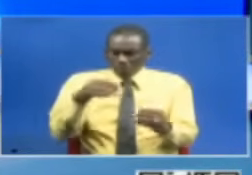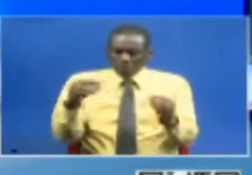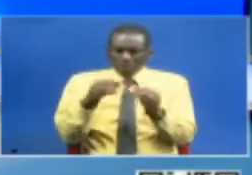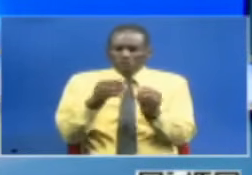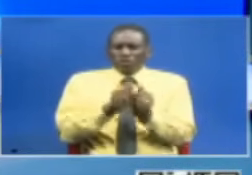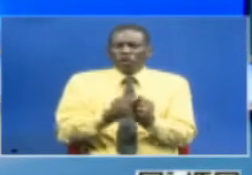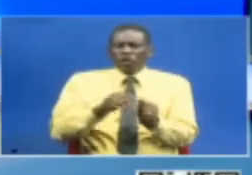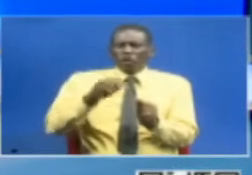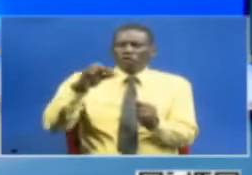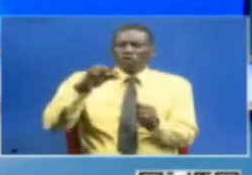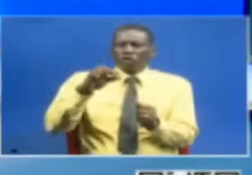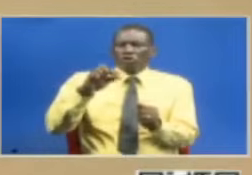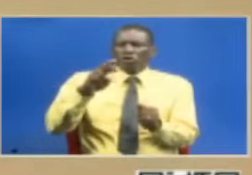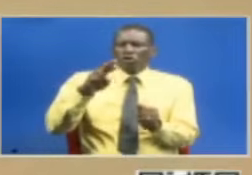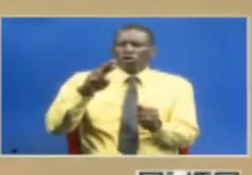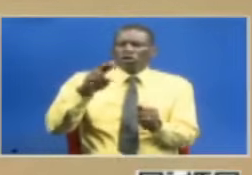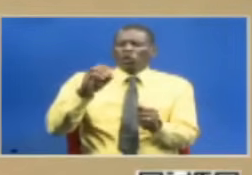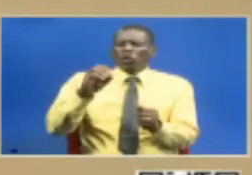Ntanzola.